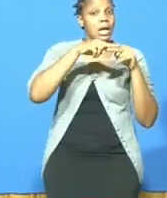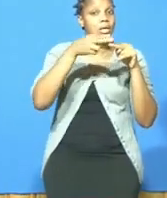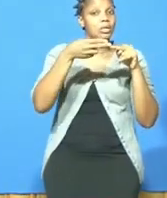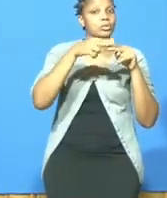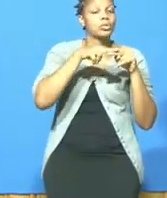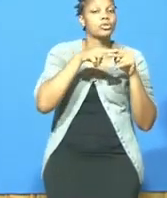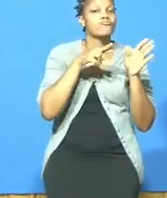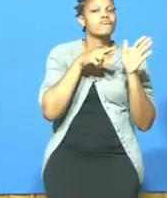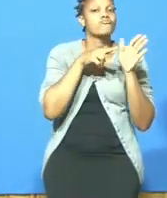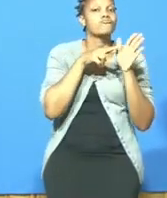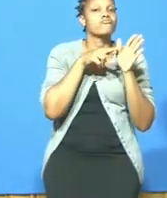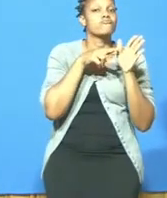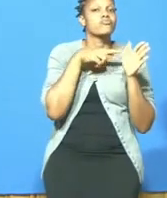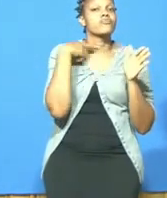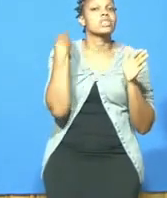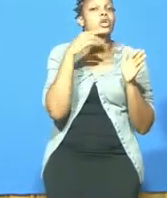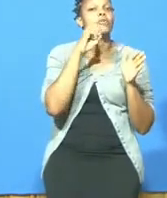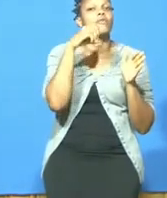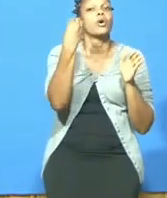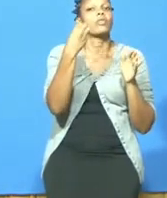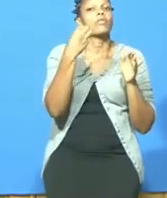other members of that family.